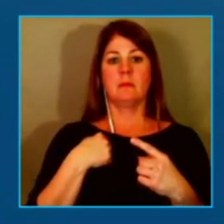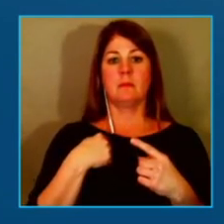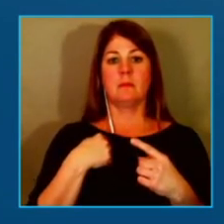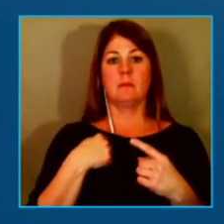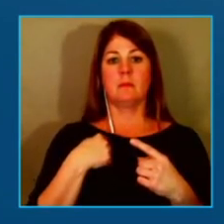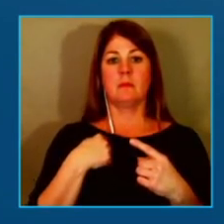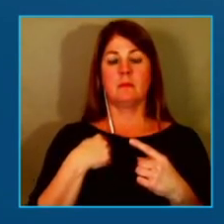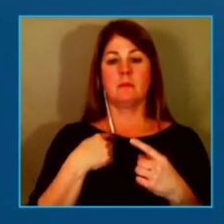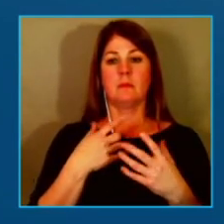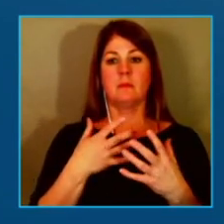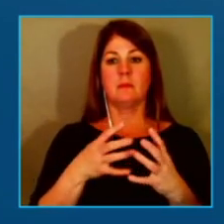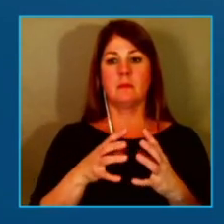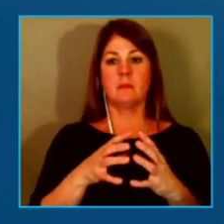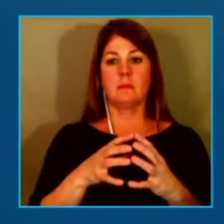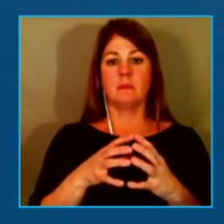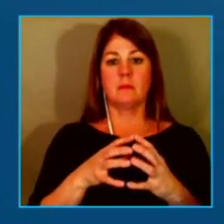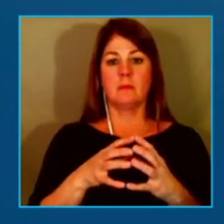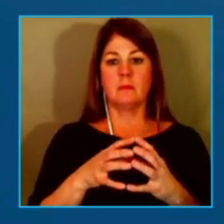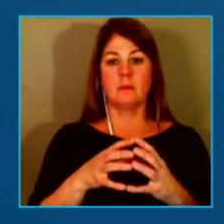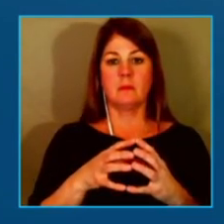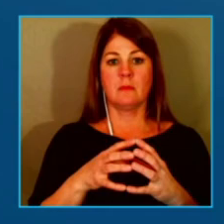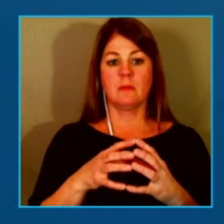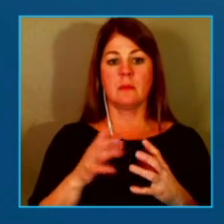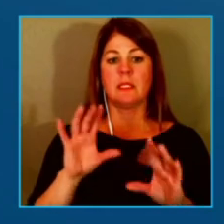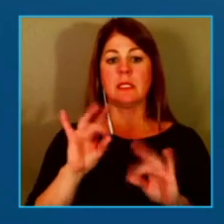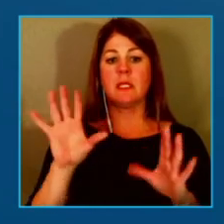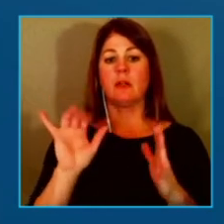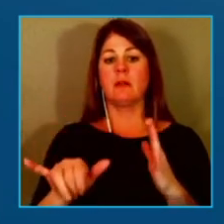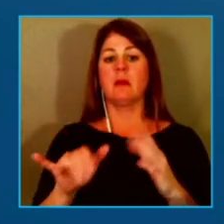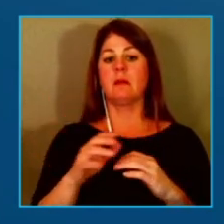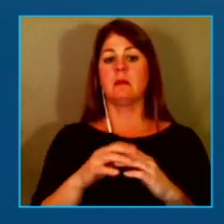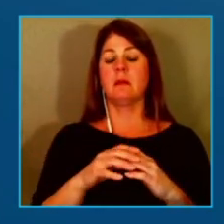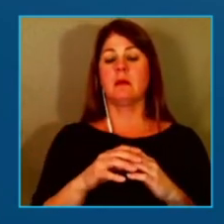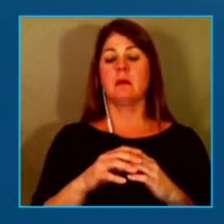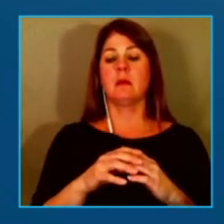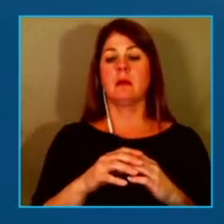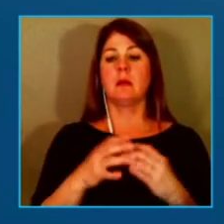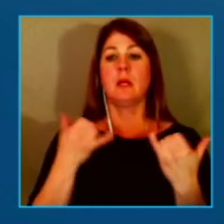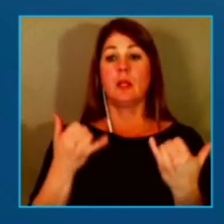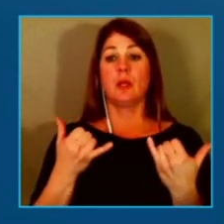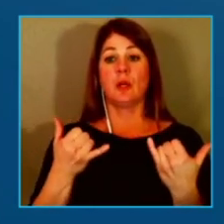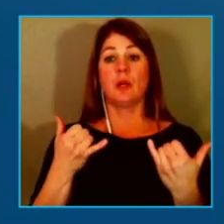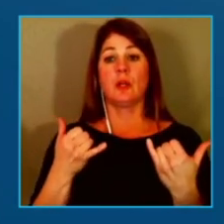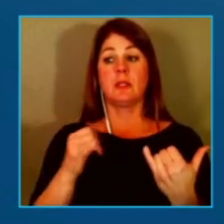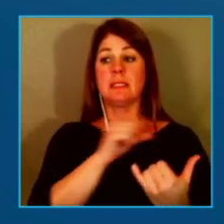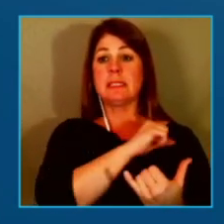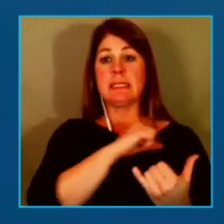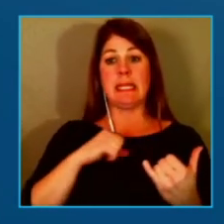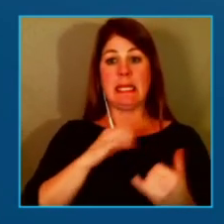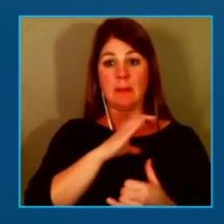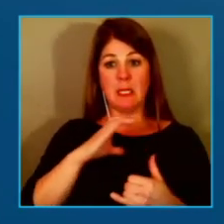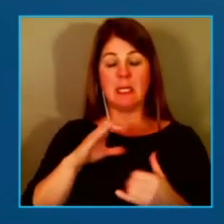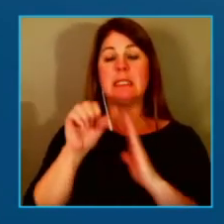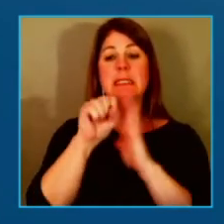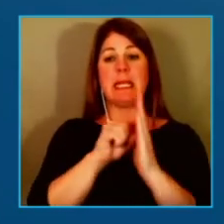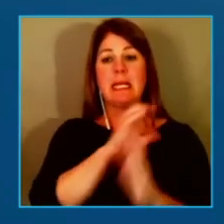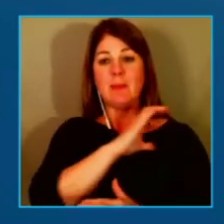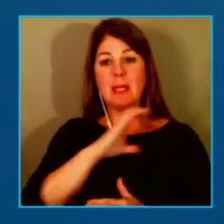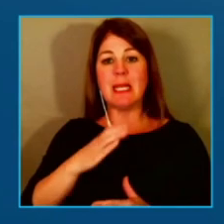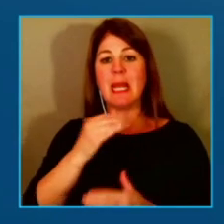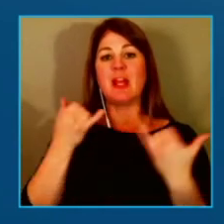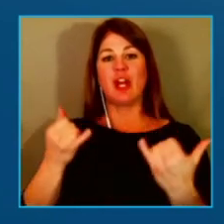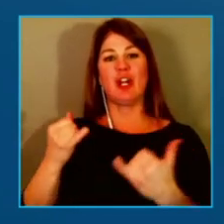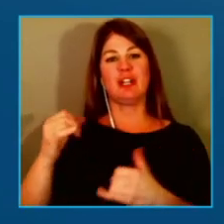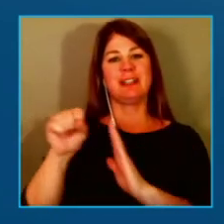I heard Leah loud and clear that, you know, the current state committee and the current state chair shouldn't be burdened with what's happened in